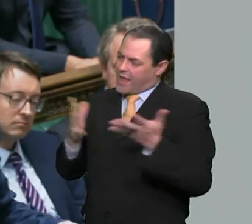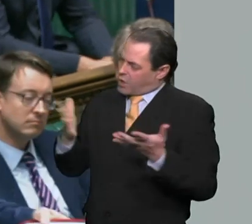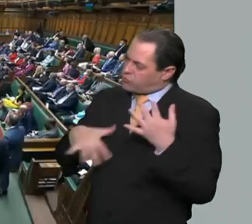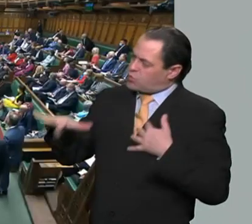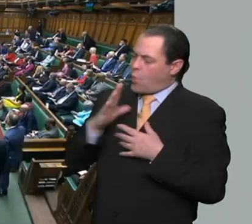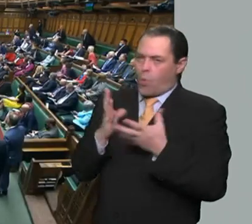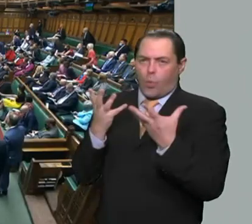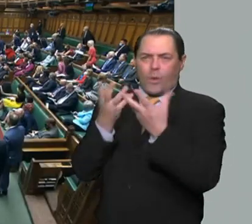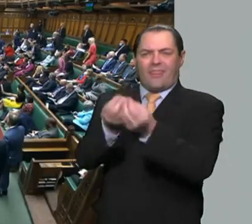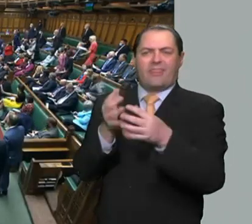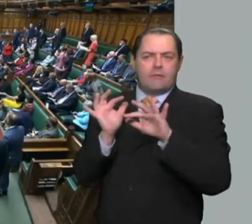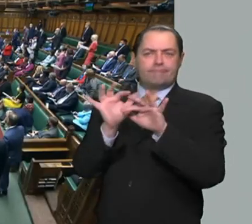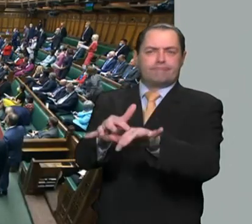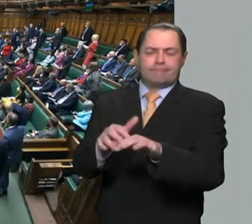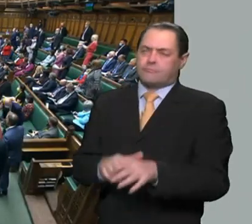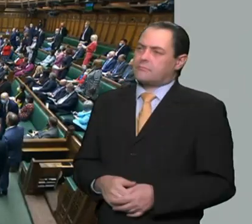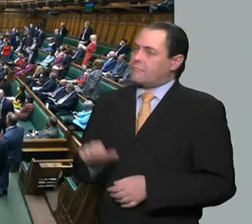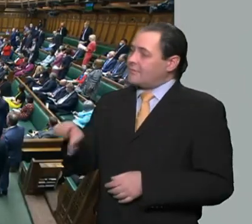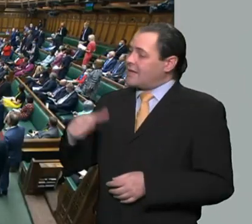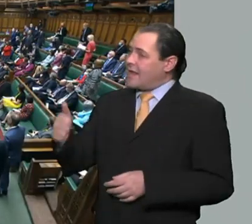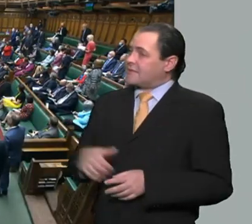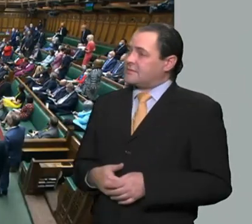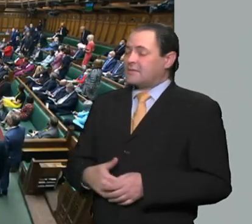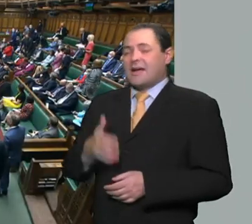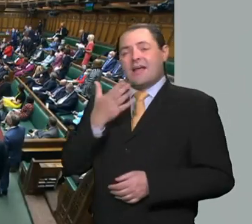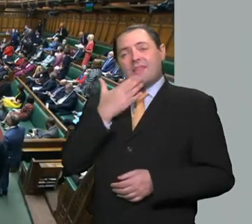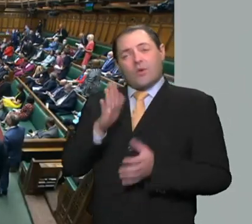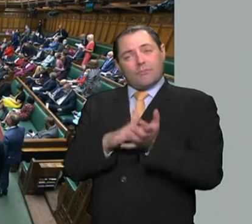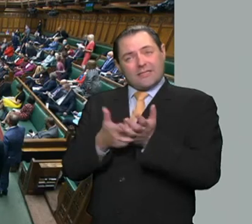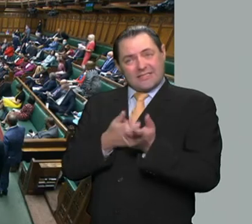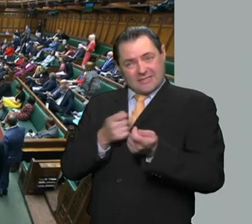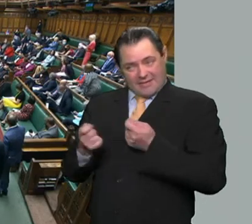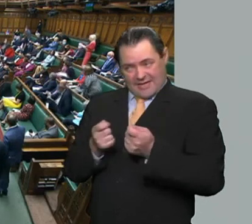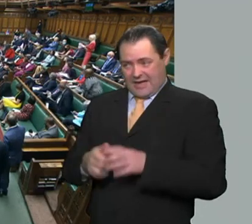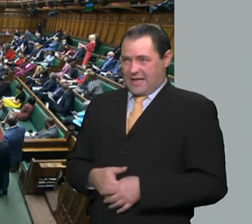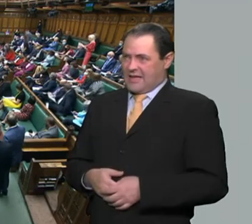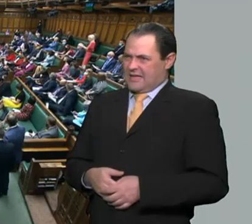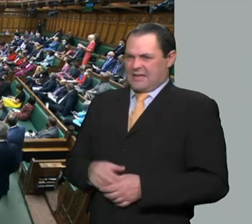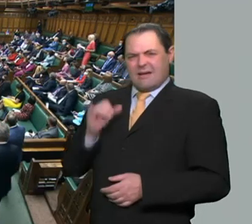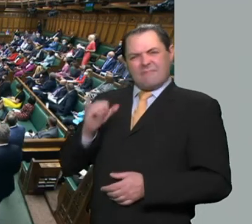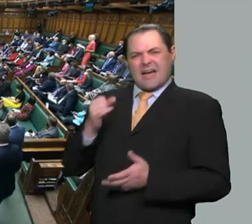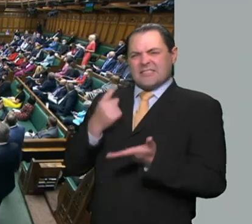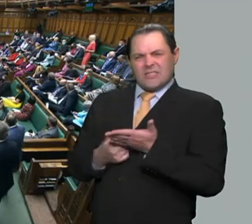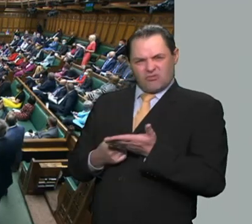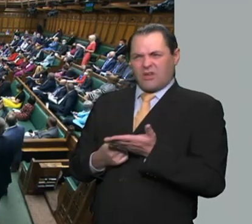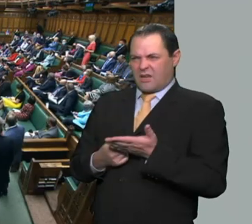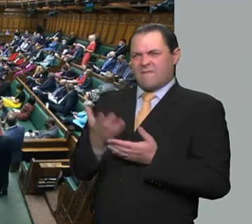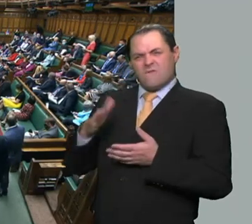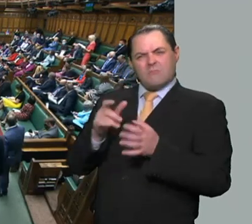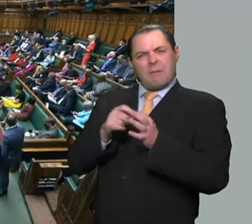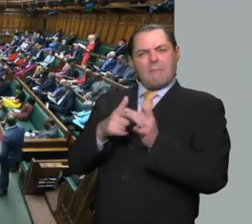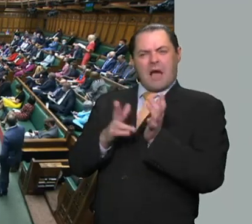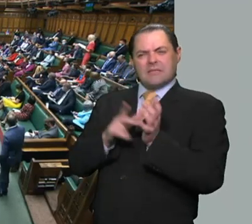same. Lockhart. Thank you, Mr. Speaker. Following the ill-informed and partisan comments from President